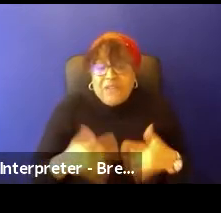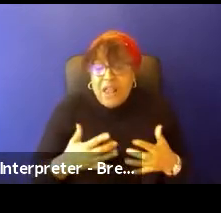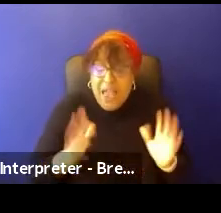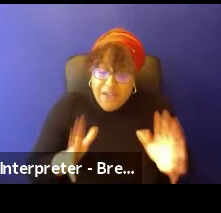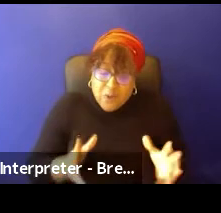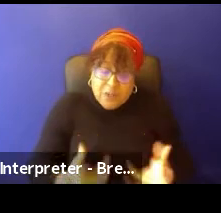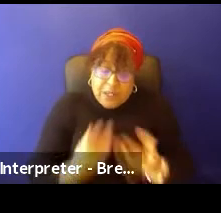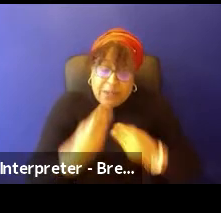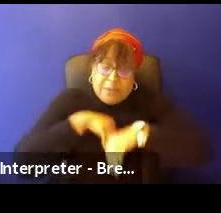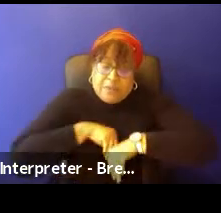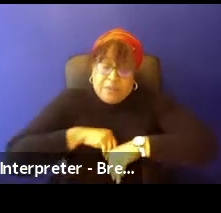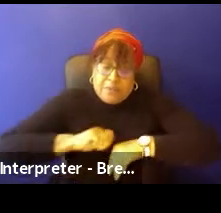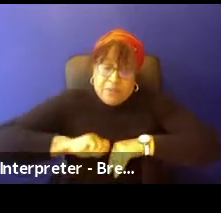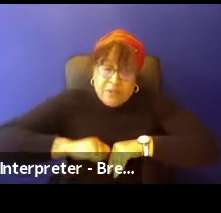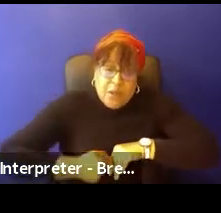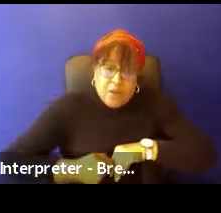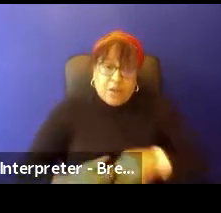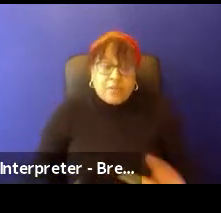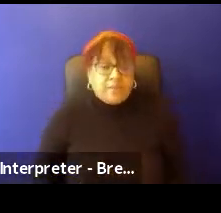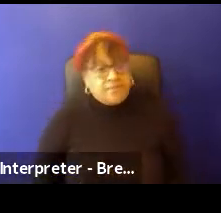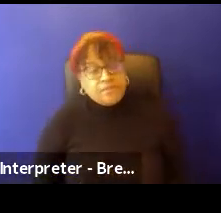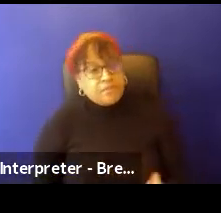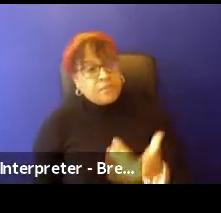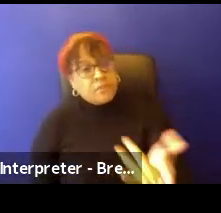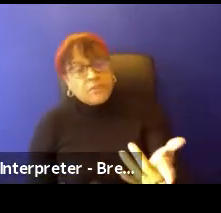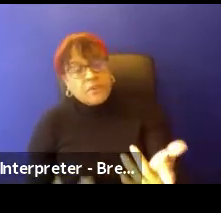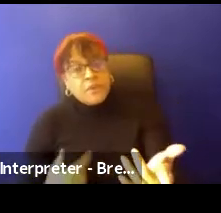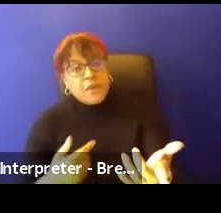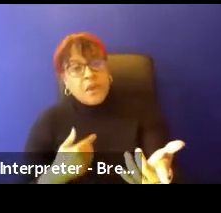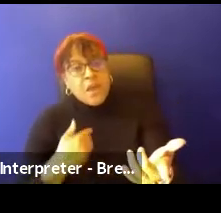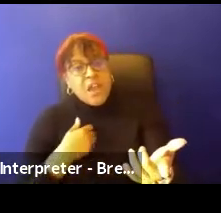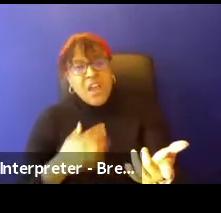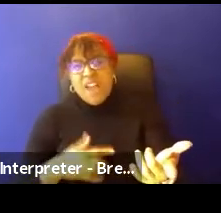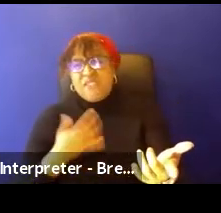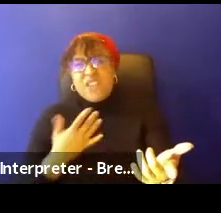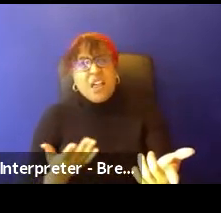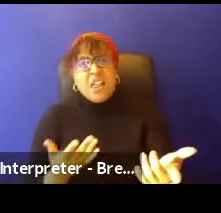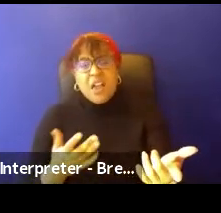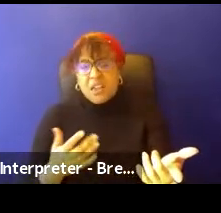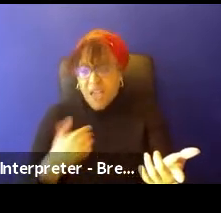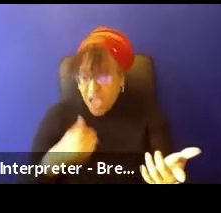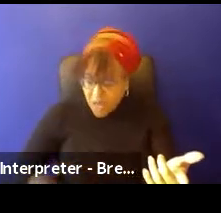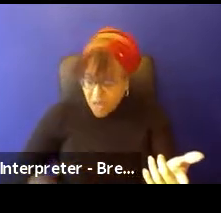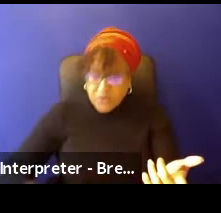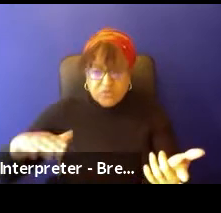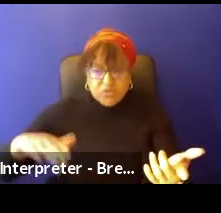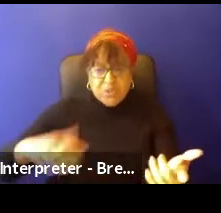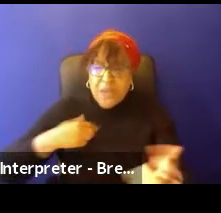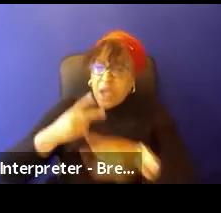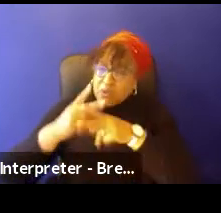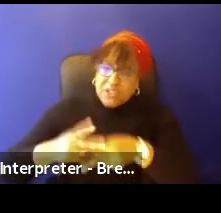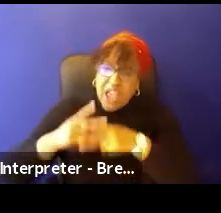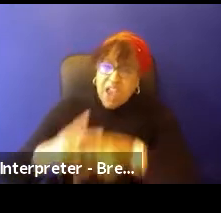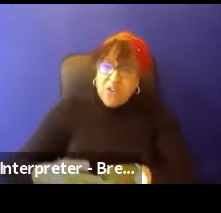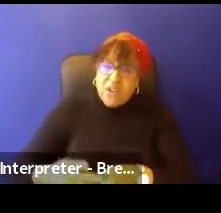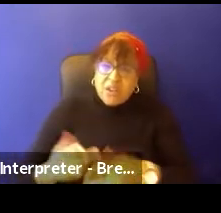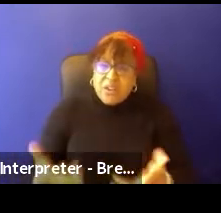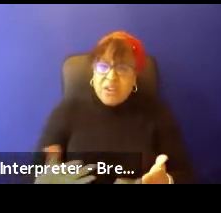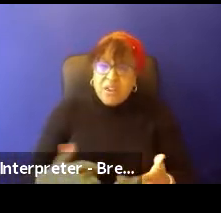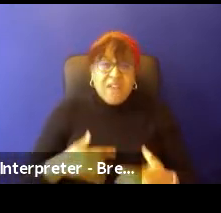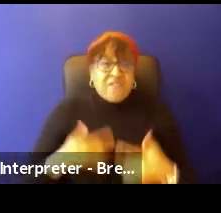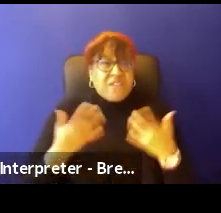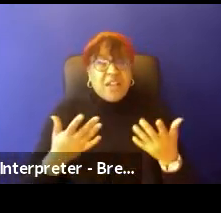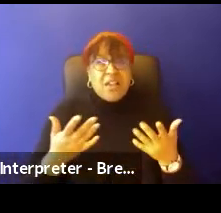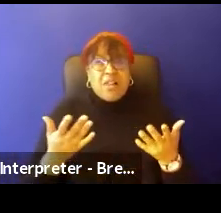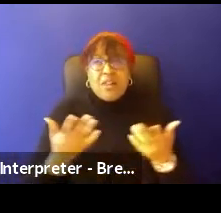I've spent how many years as a kid, and I felt like they've been taken away. And now, even when I'm 20 and I'm just making my way